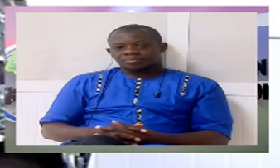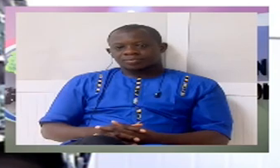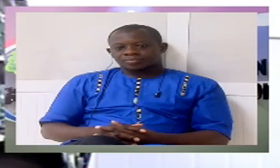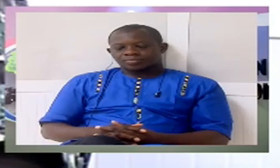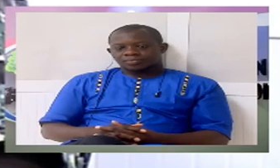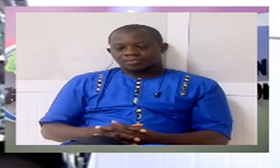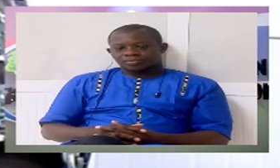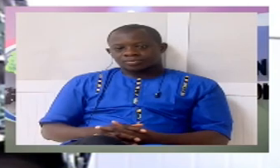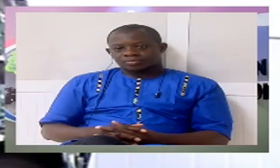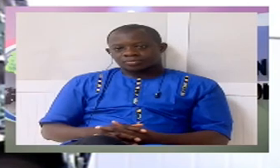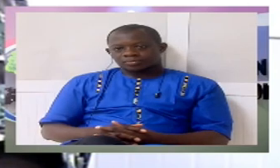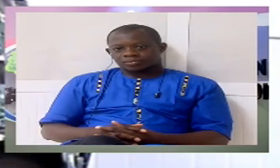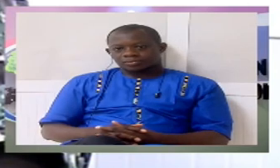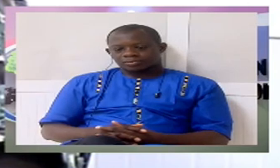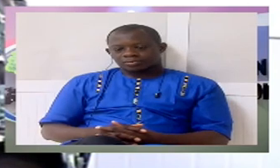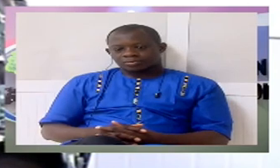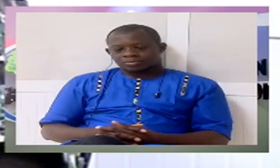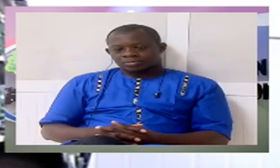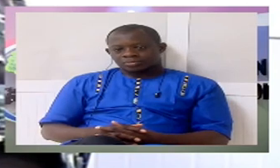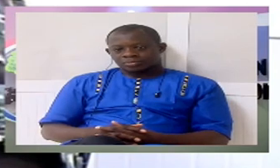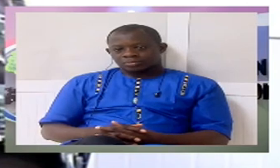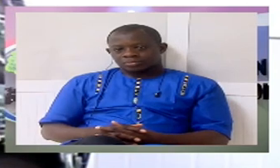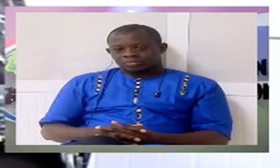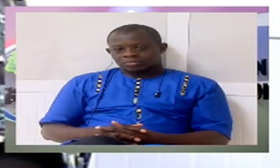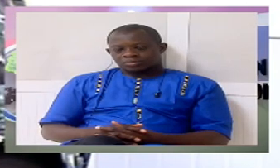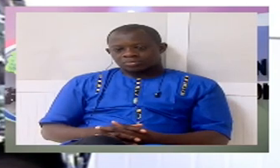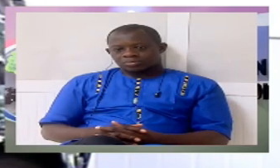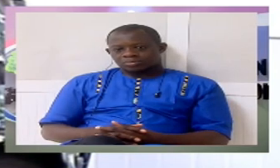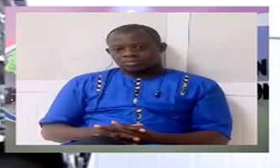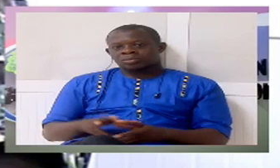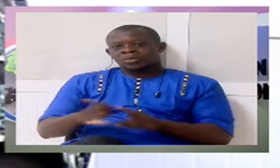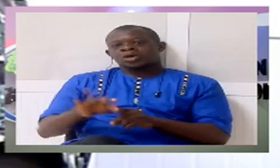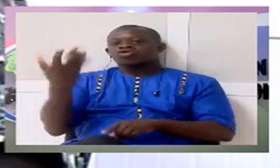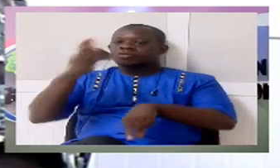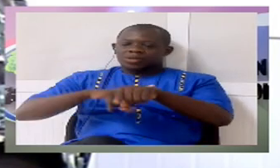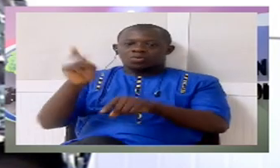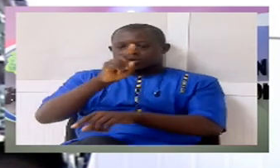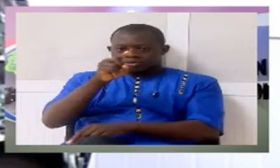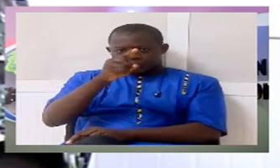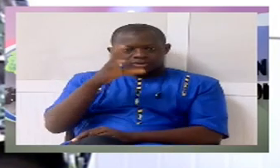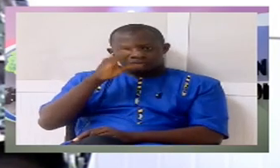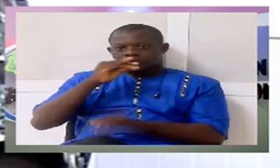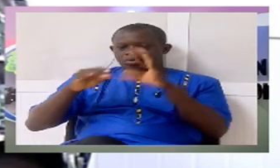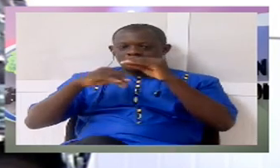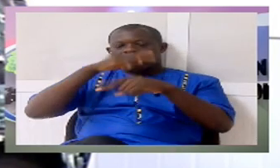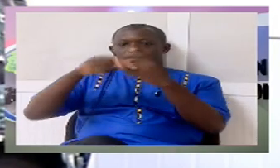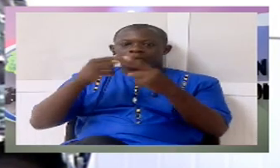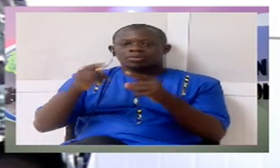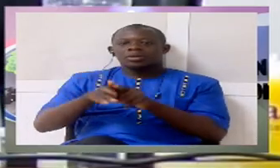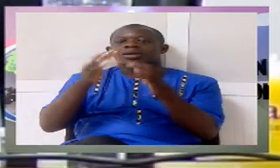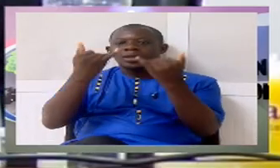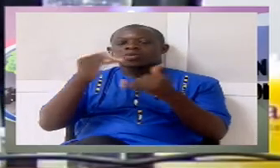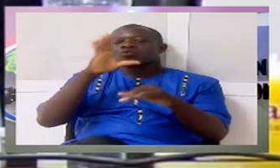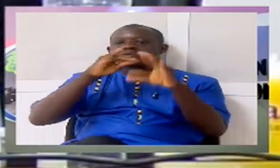bala exi legle comme li nga wax ni. Sometimes, just as you are saying, now we